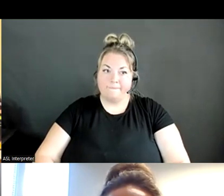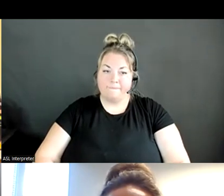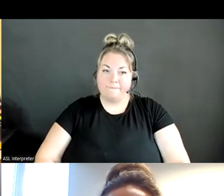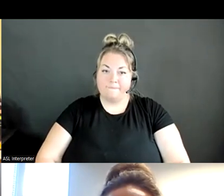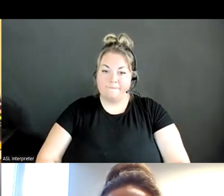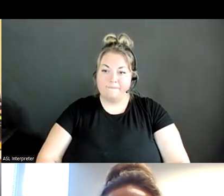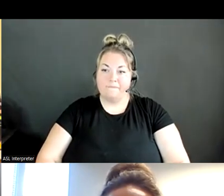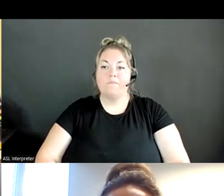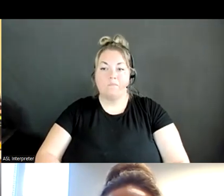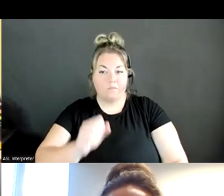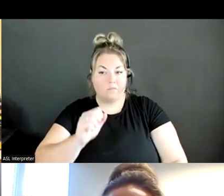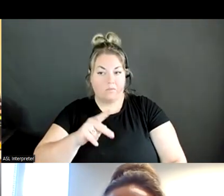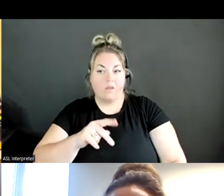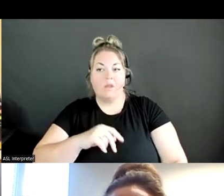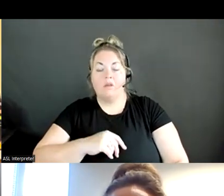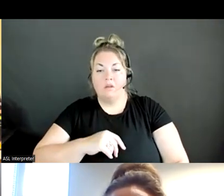Right.